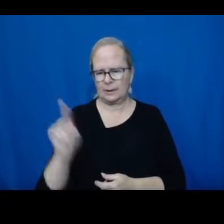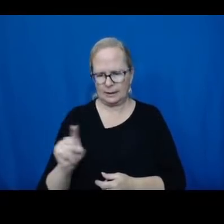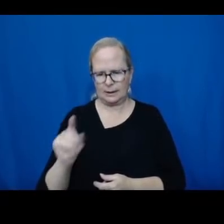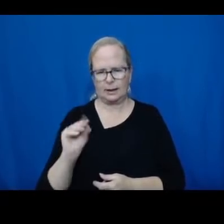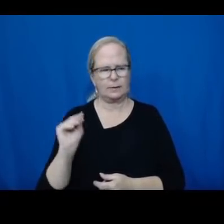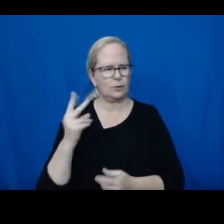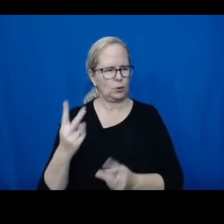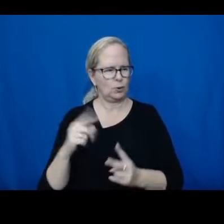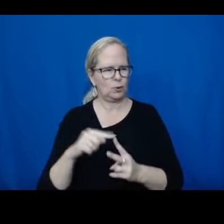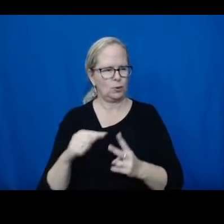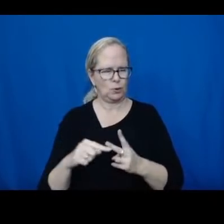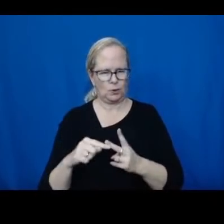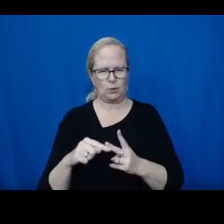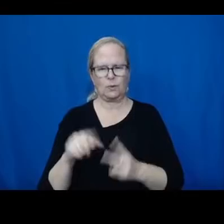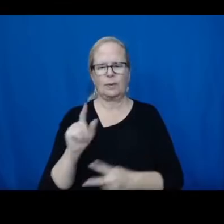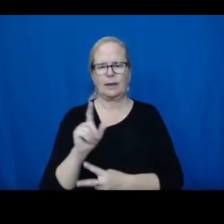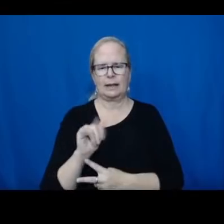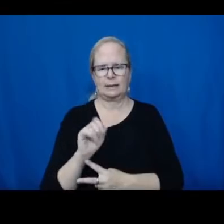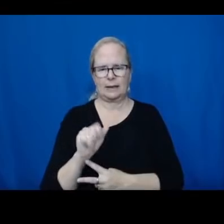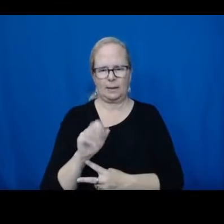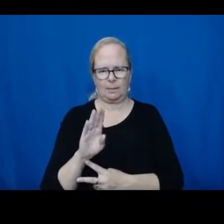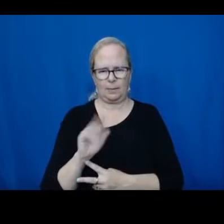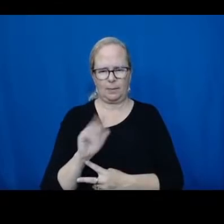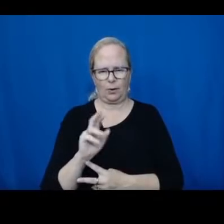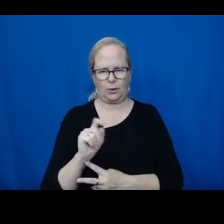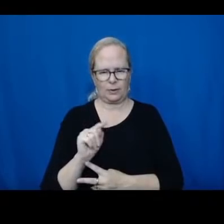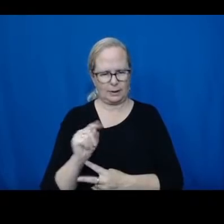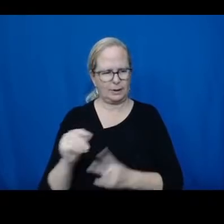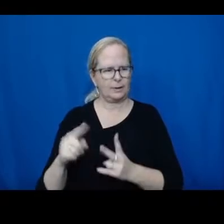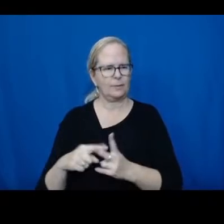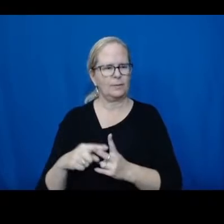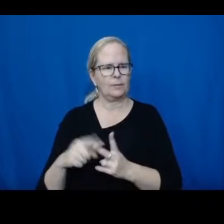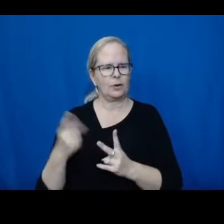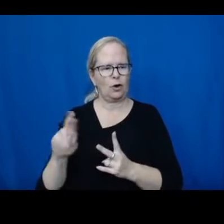for the remaining time that we have today.